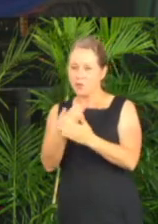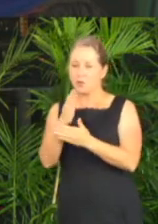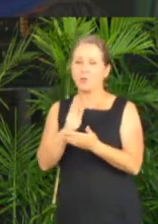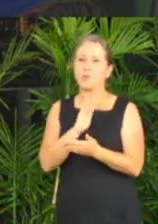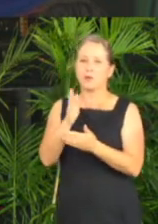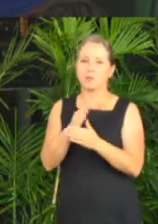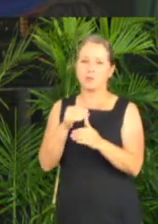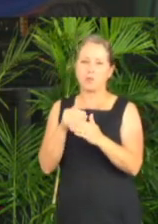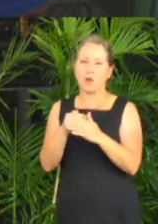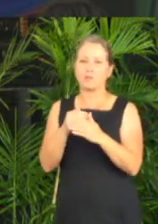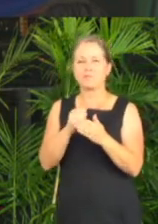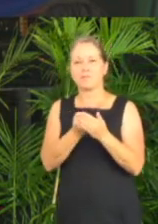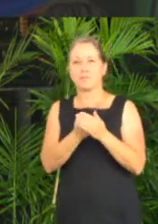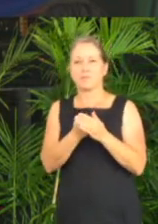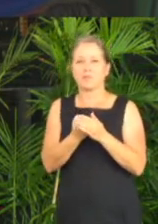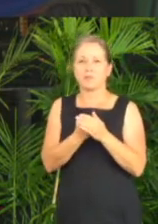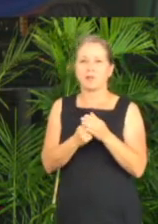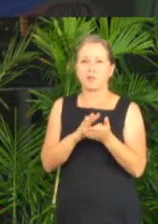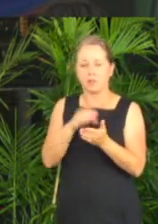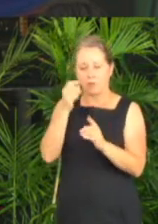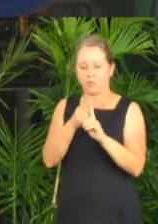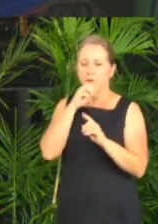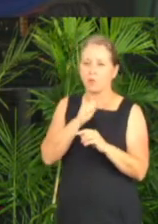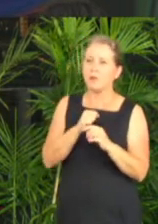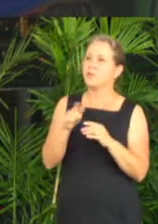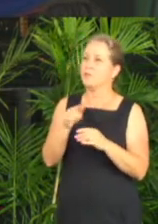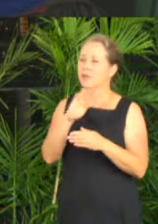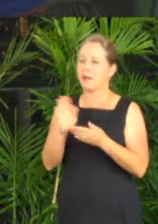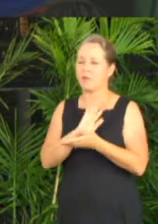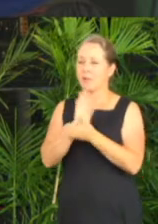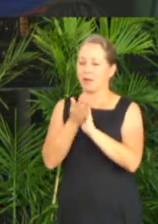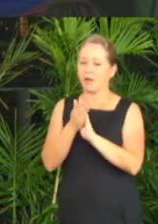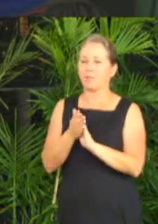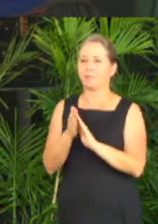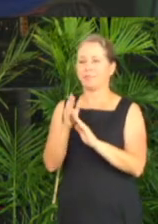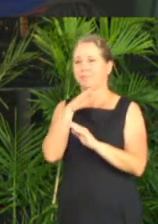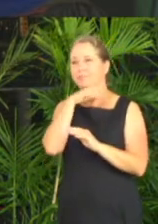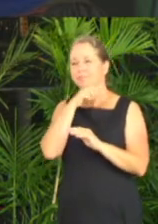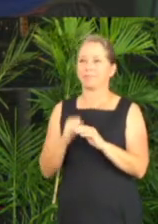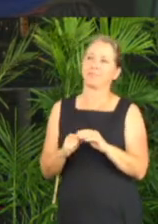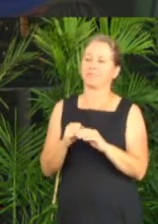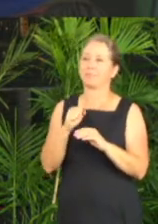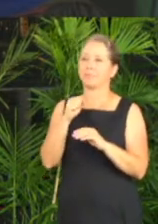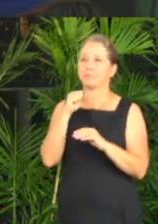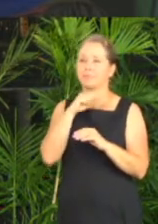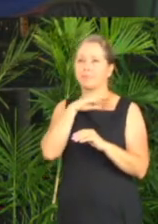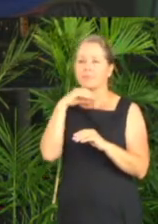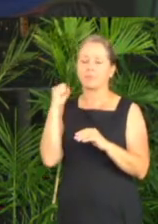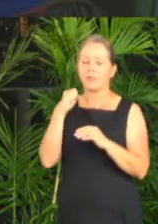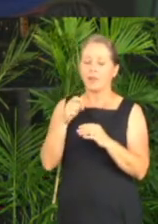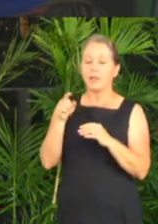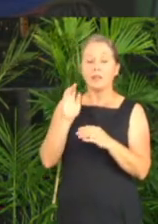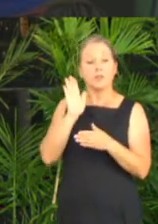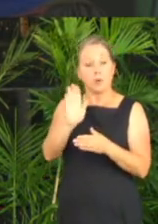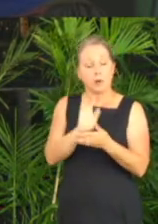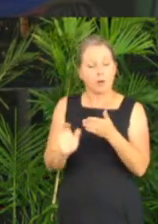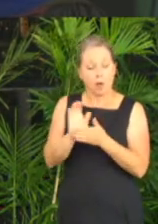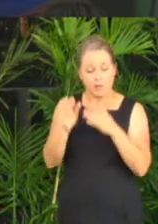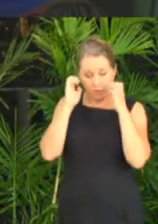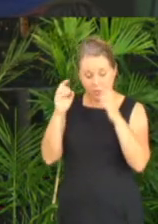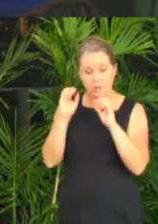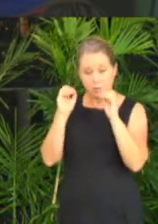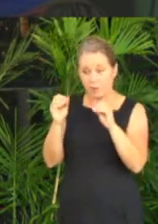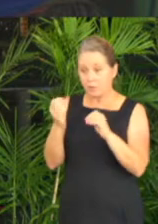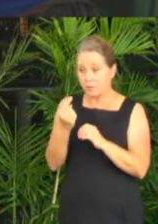draw its enrichment from the old, and you never become a functionary. You know, if your college education has taught you